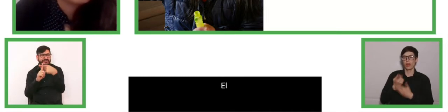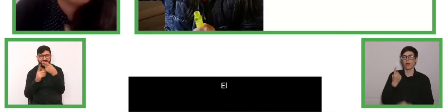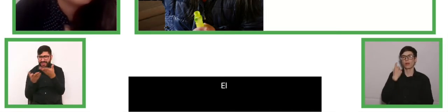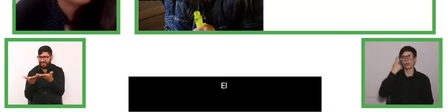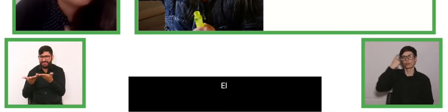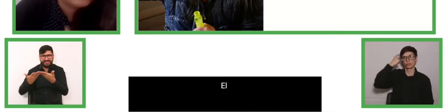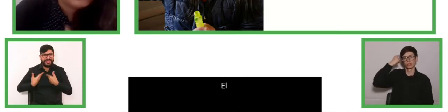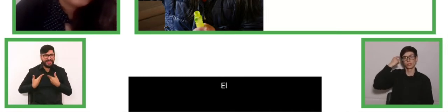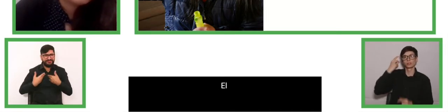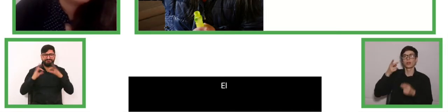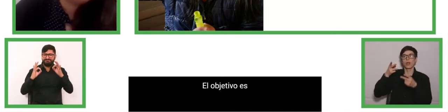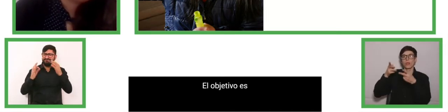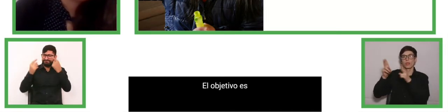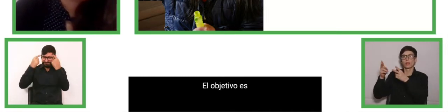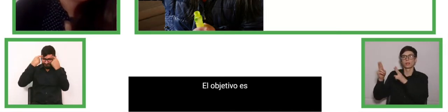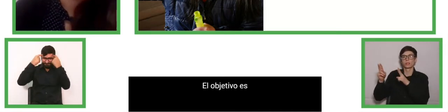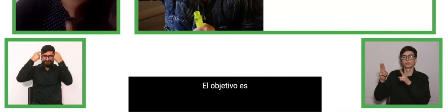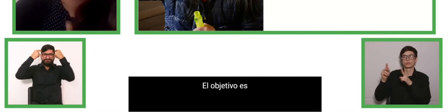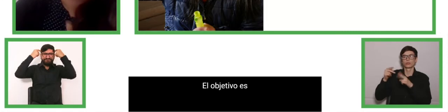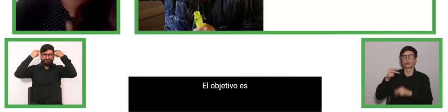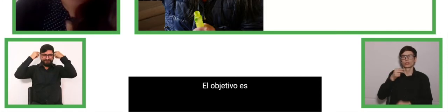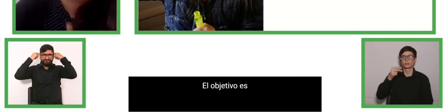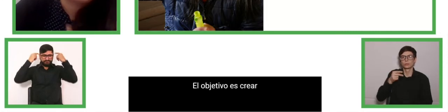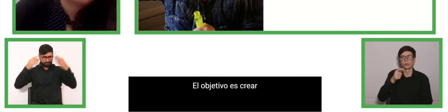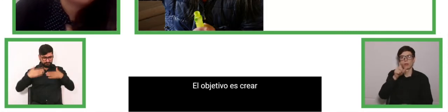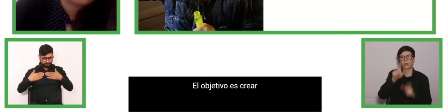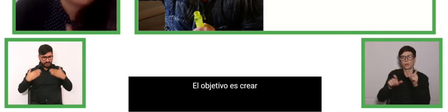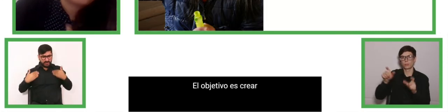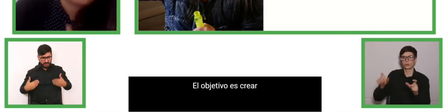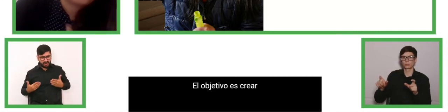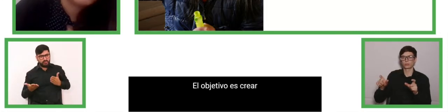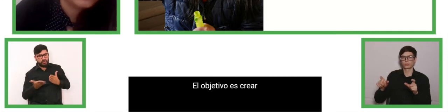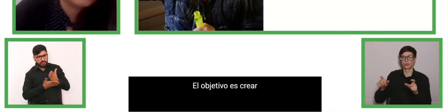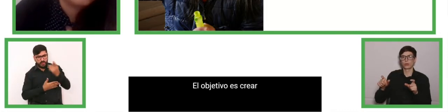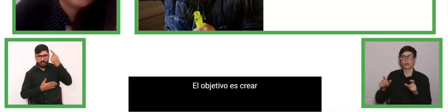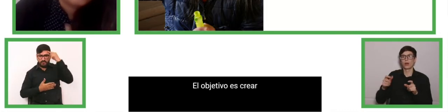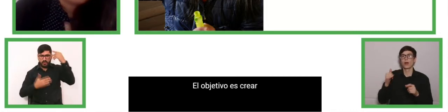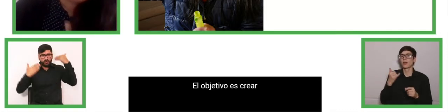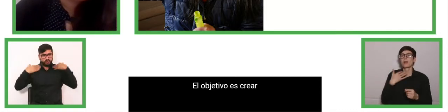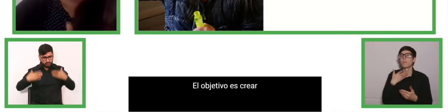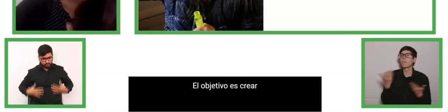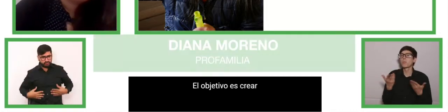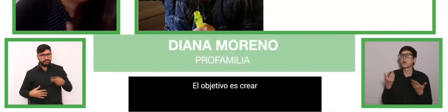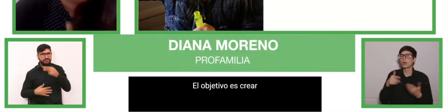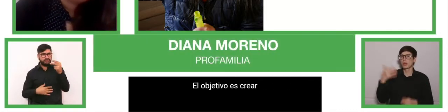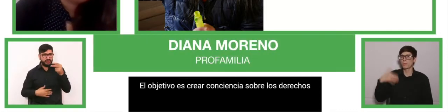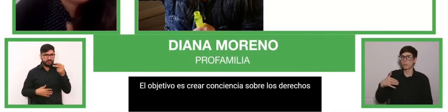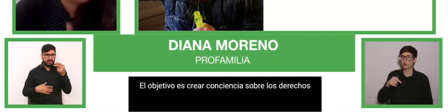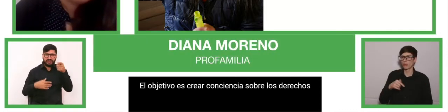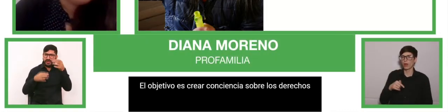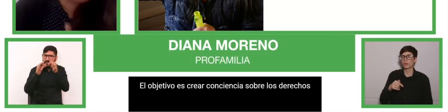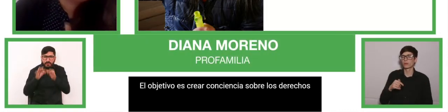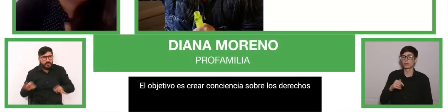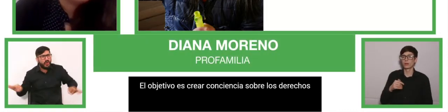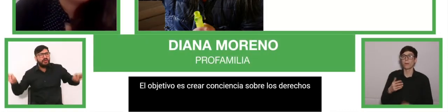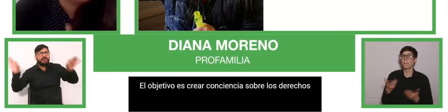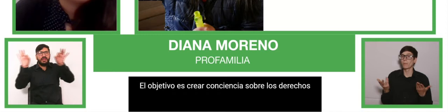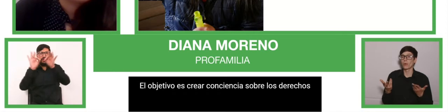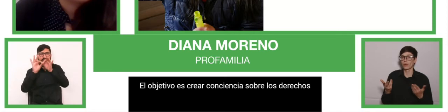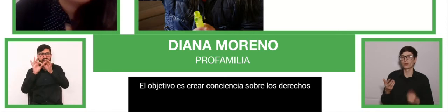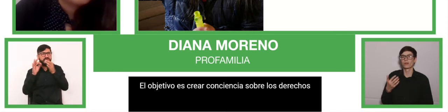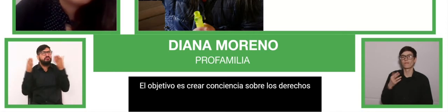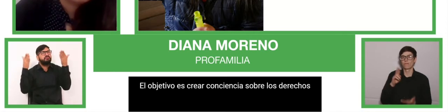psychosocial disabilities. And you may wonder, why is it important to talk about sexuality? Well, for many people